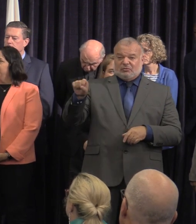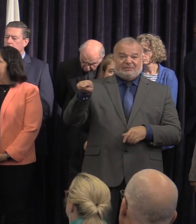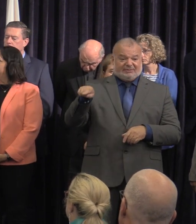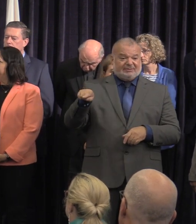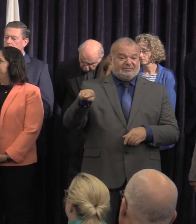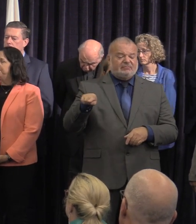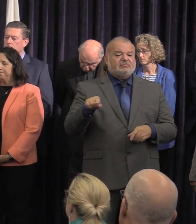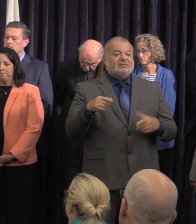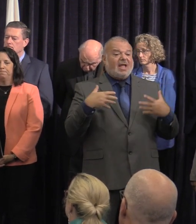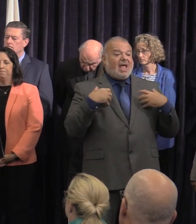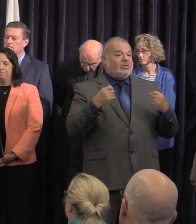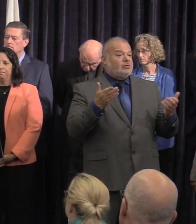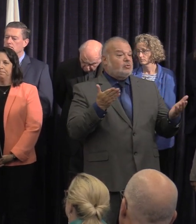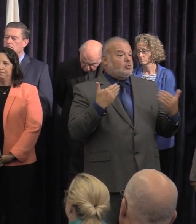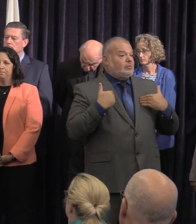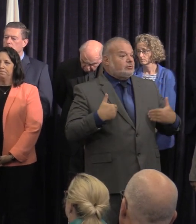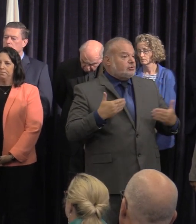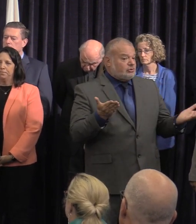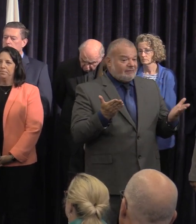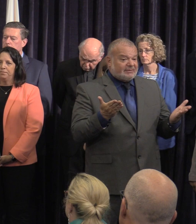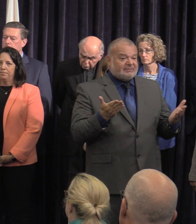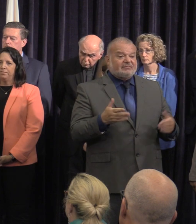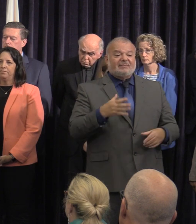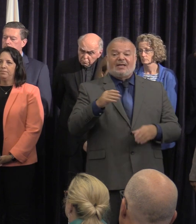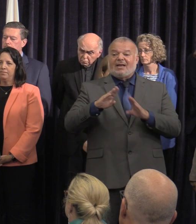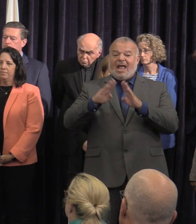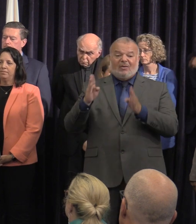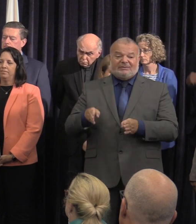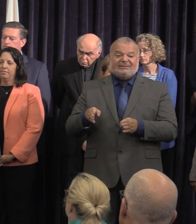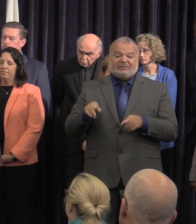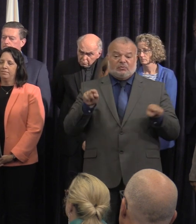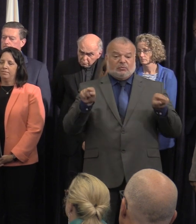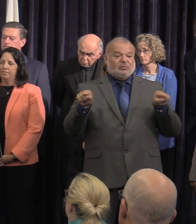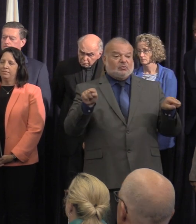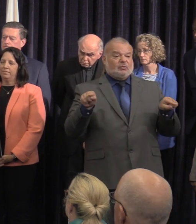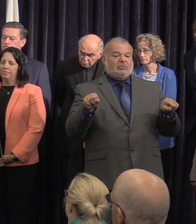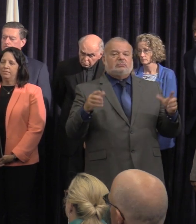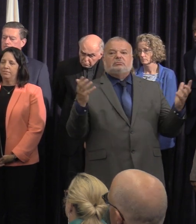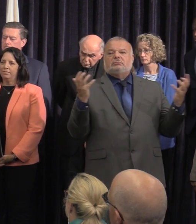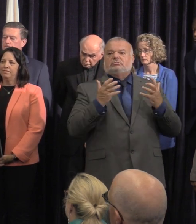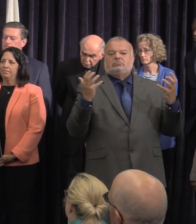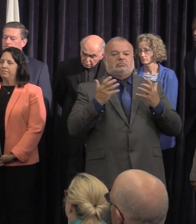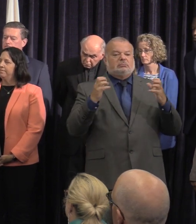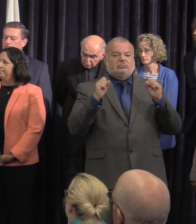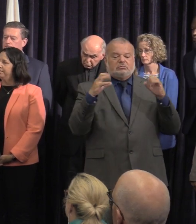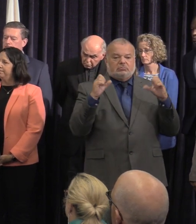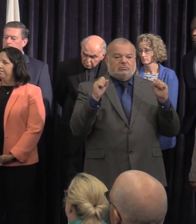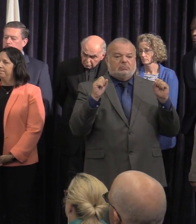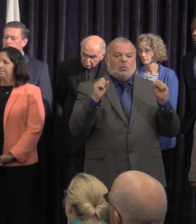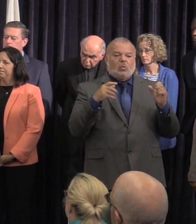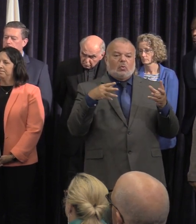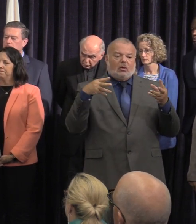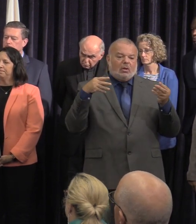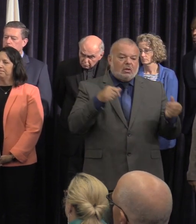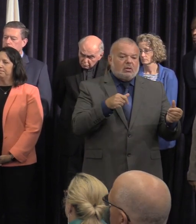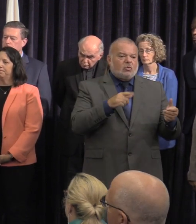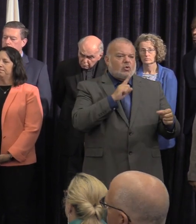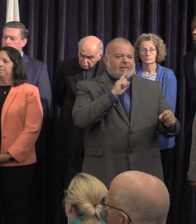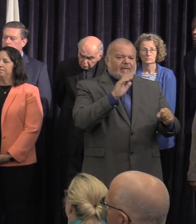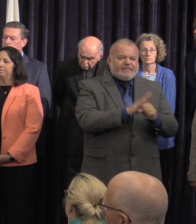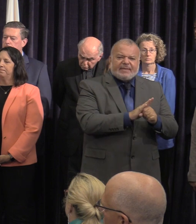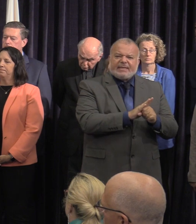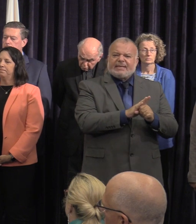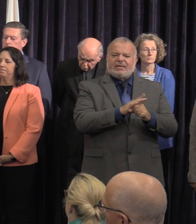human services and our housing programs, for your long hours and commitment to helping our shelter